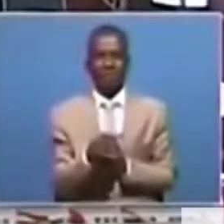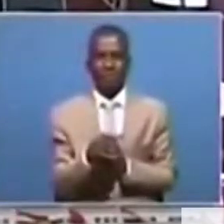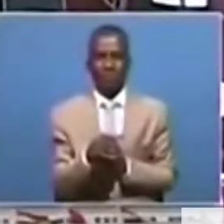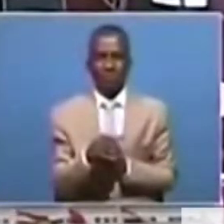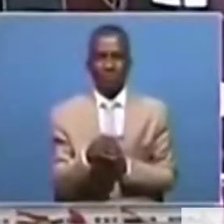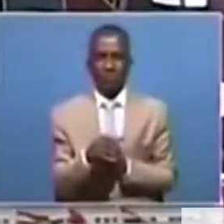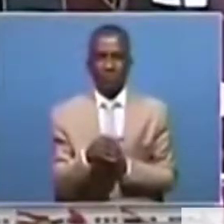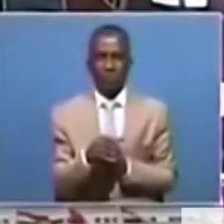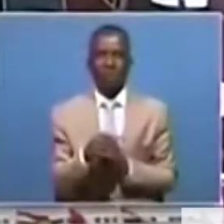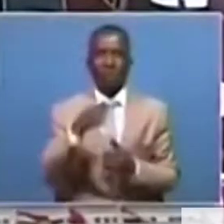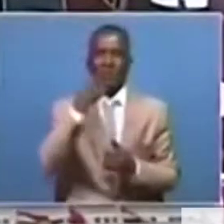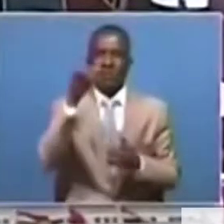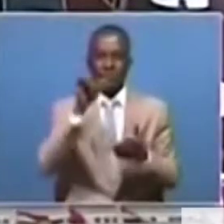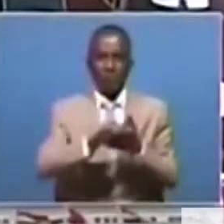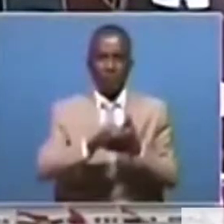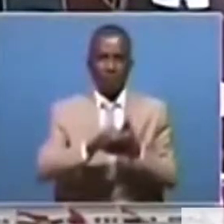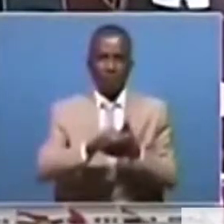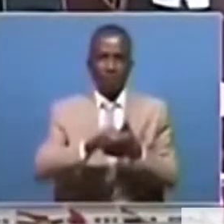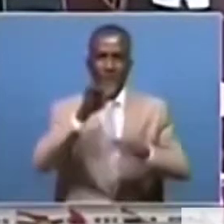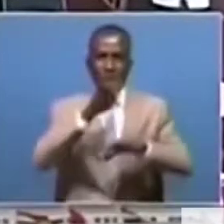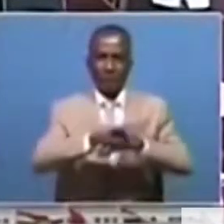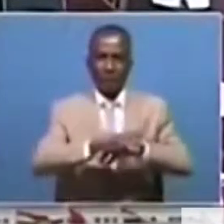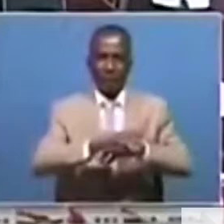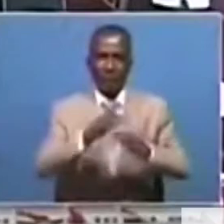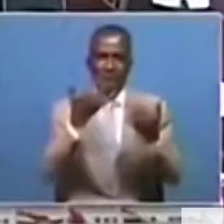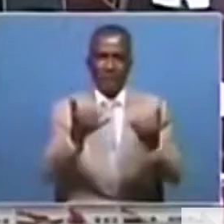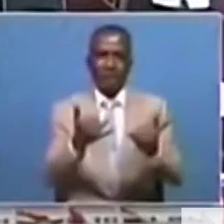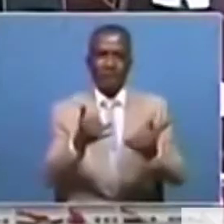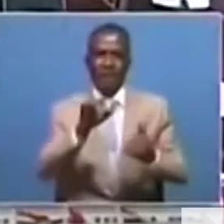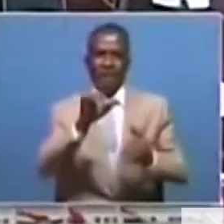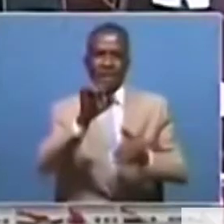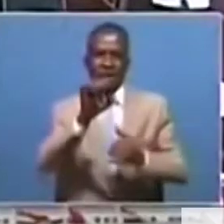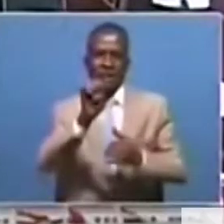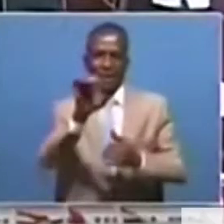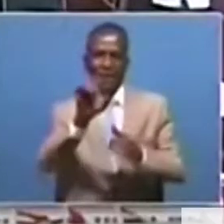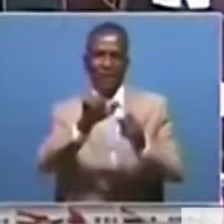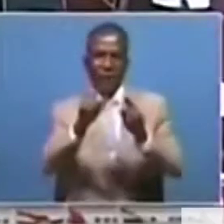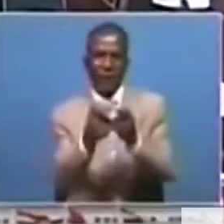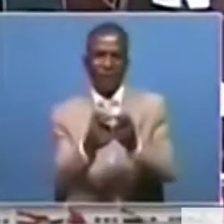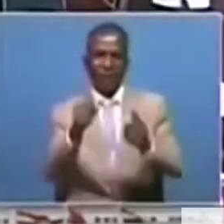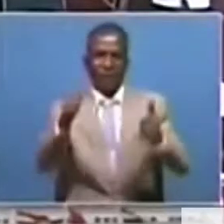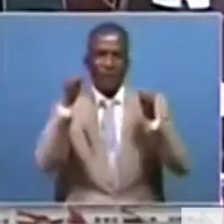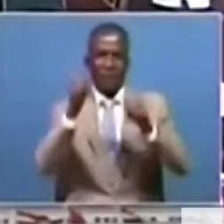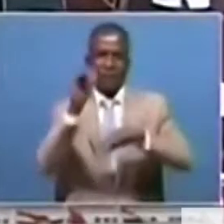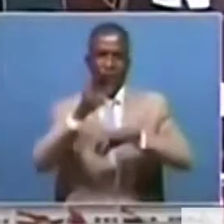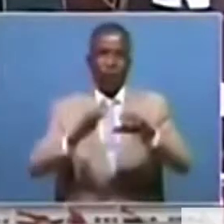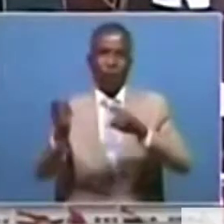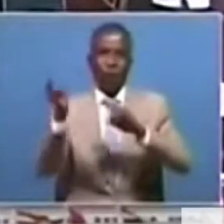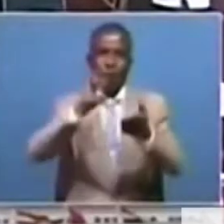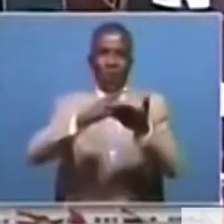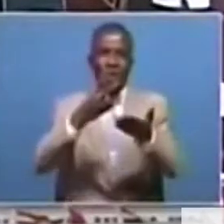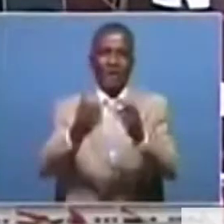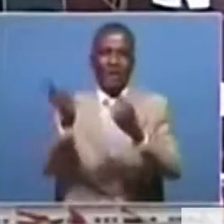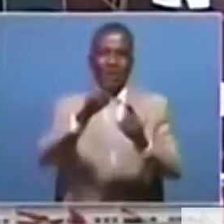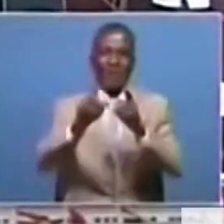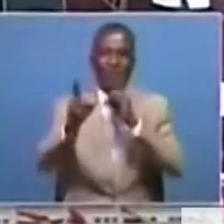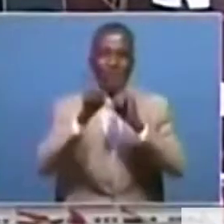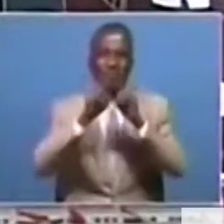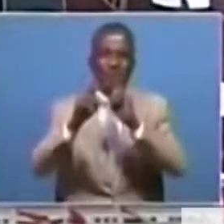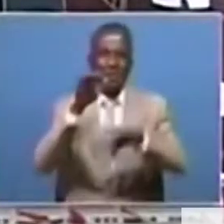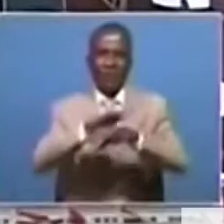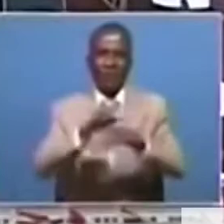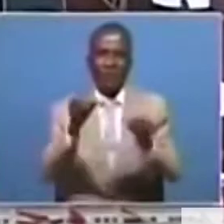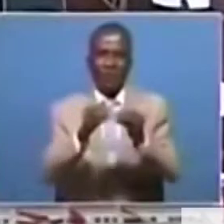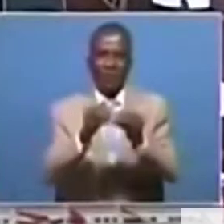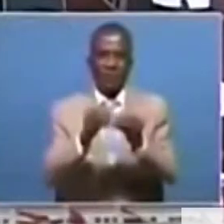NRCD 75 NRC 3 23, which he says operates as a stopper against the first respondent for failing or refusing to call a witness as contemplated by